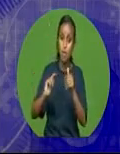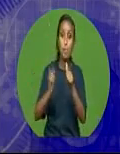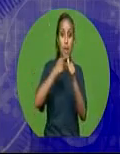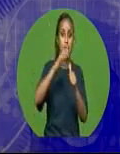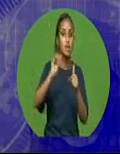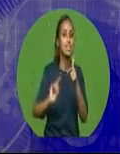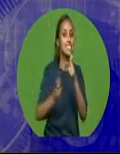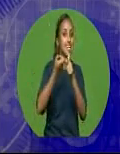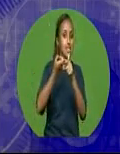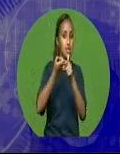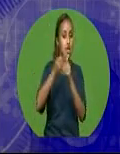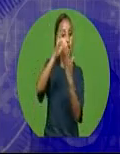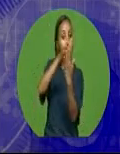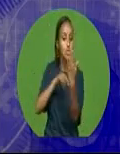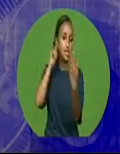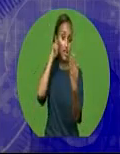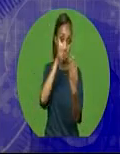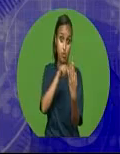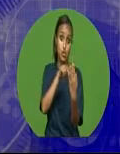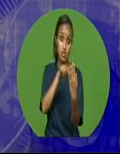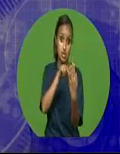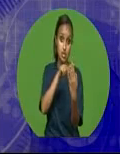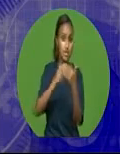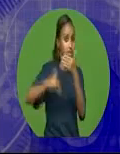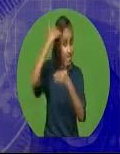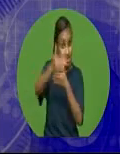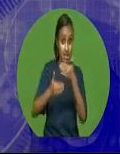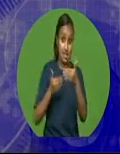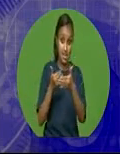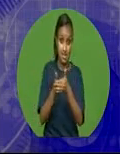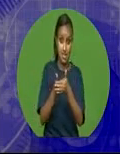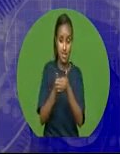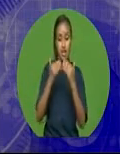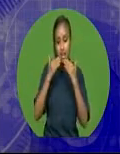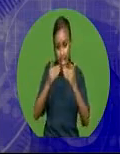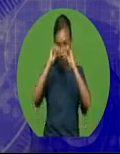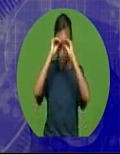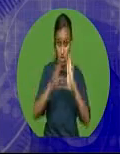secondary auxiliary views. Until then, thank you, teacher,